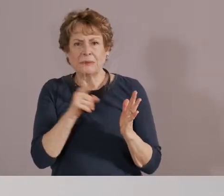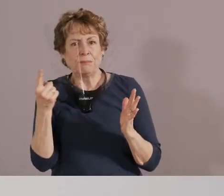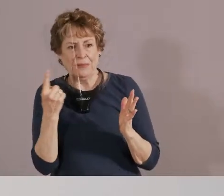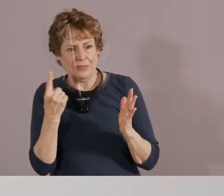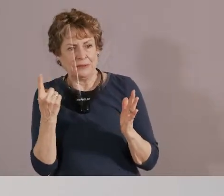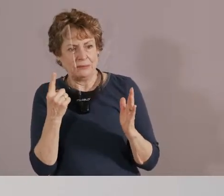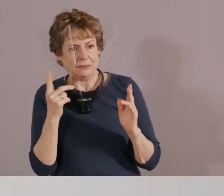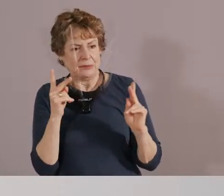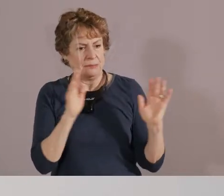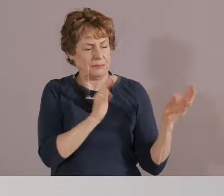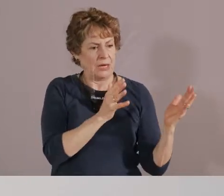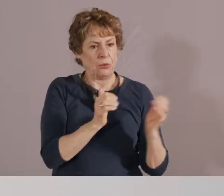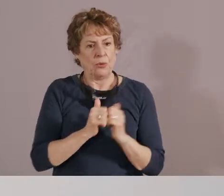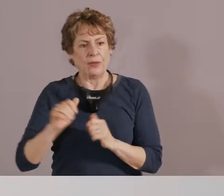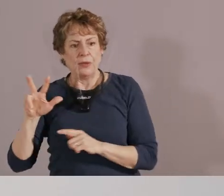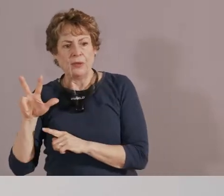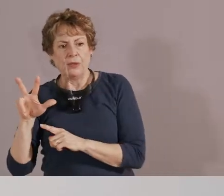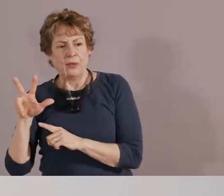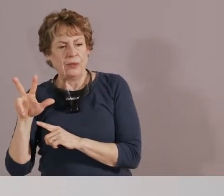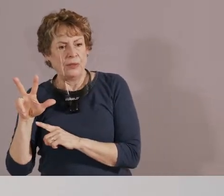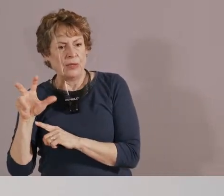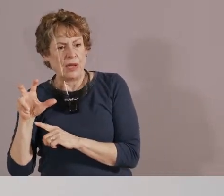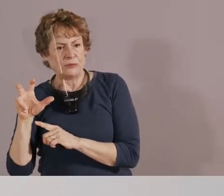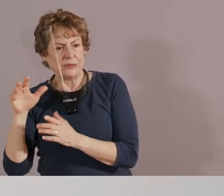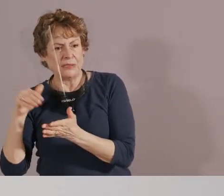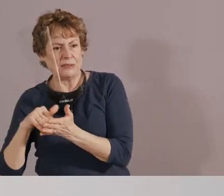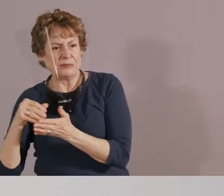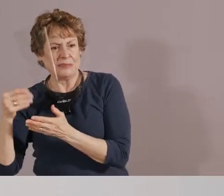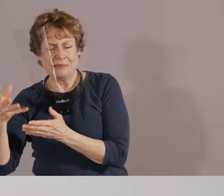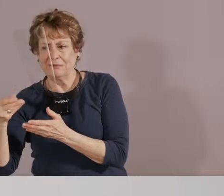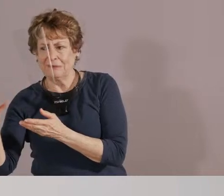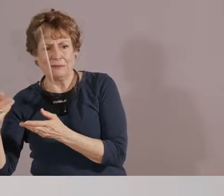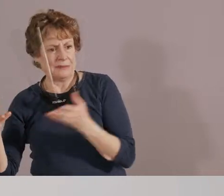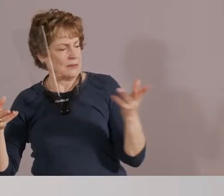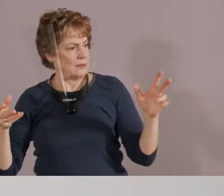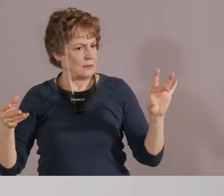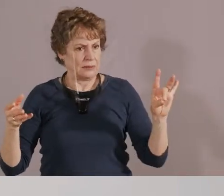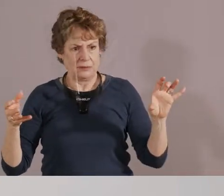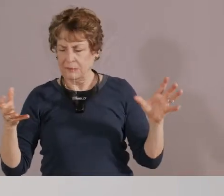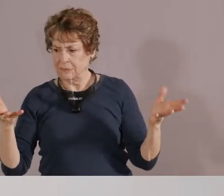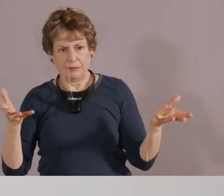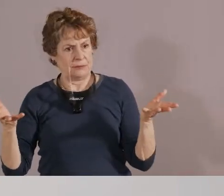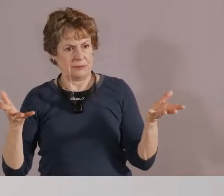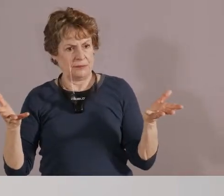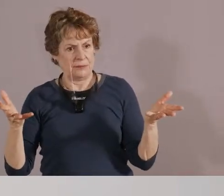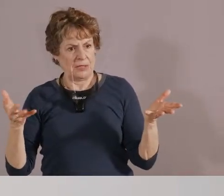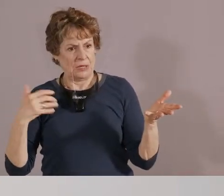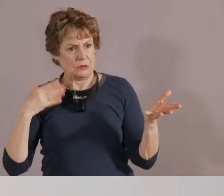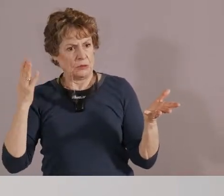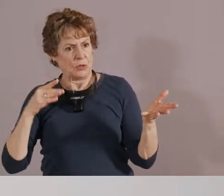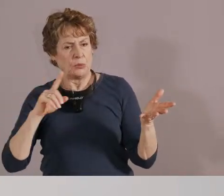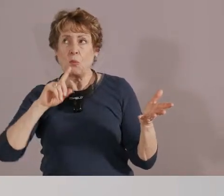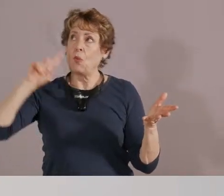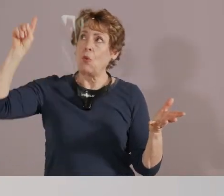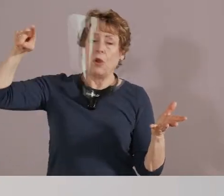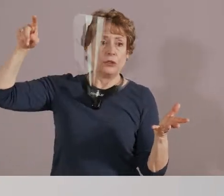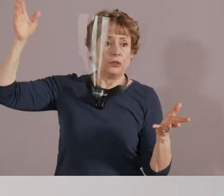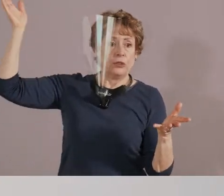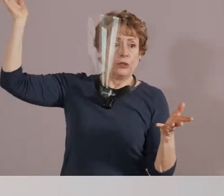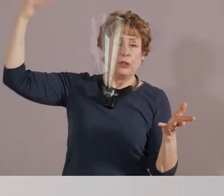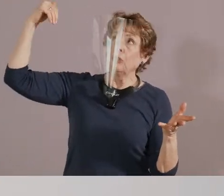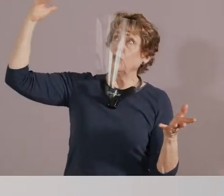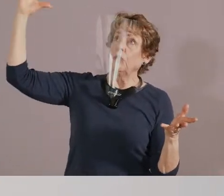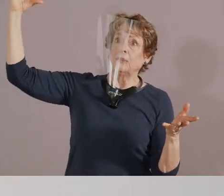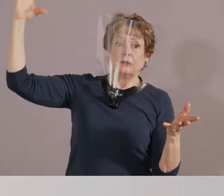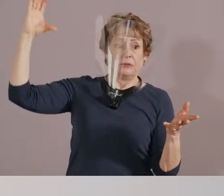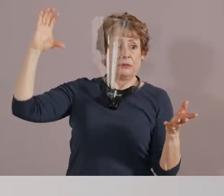to 300,000 shots that have been given. I know that ordered amount accounts for second doses. Is it always going